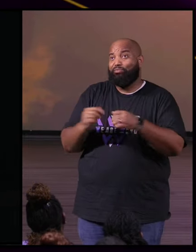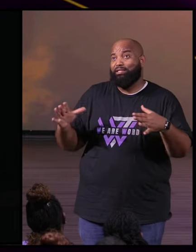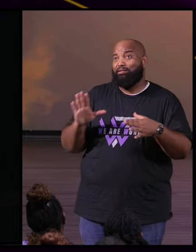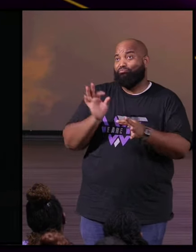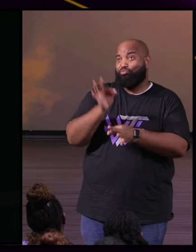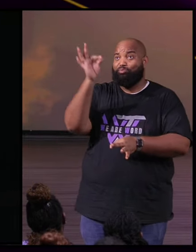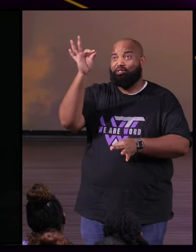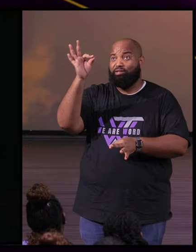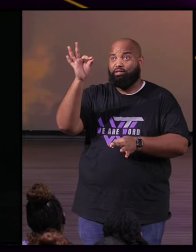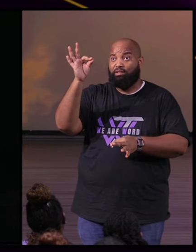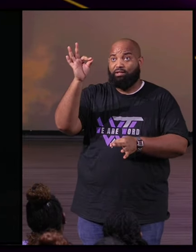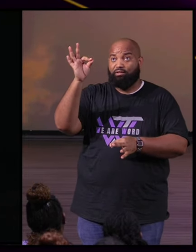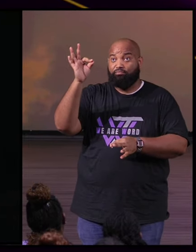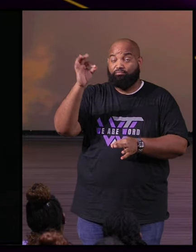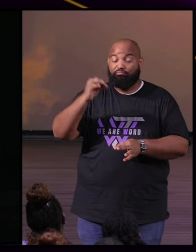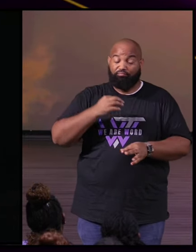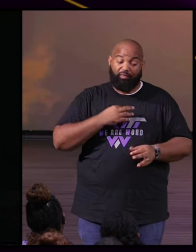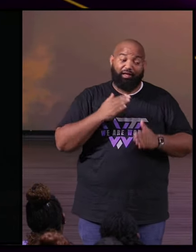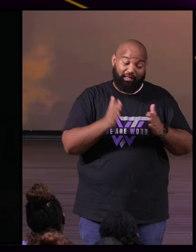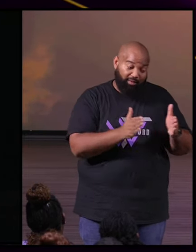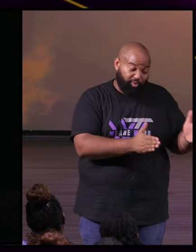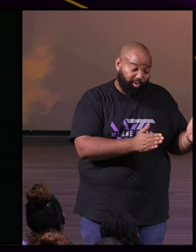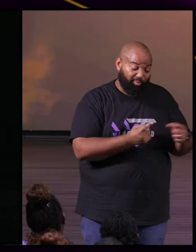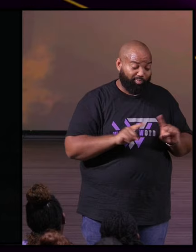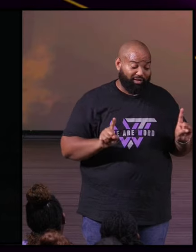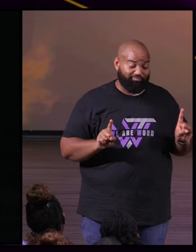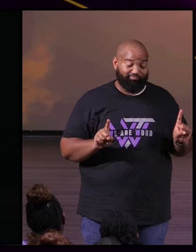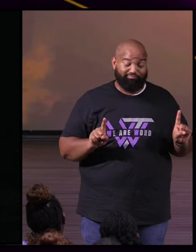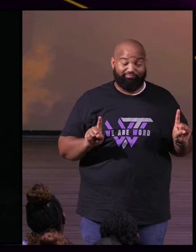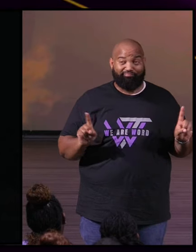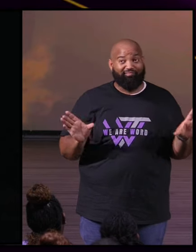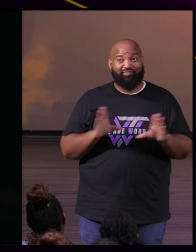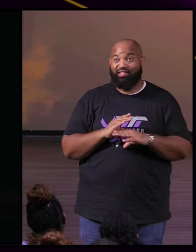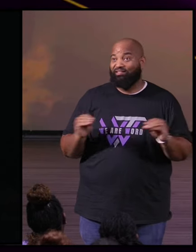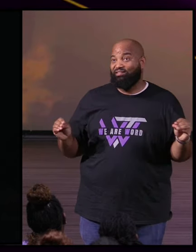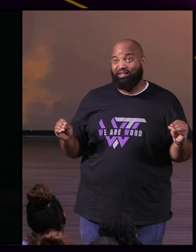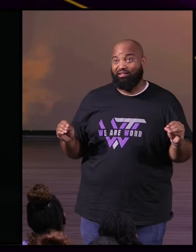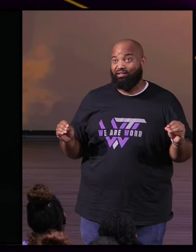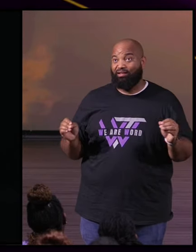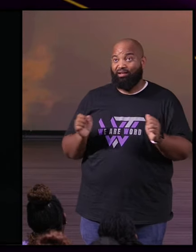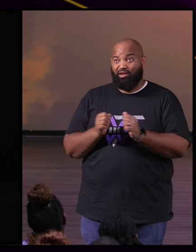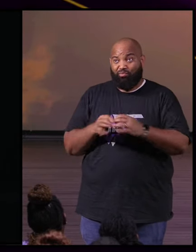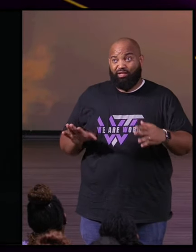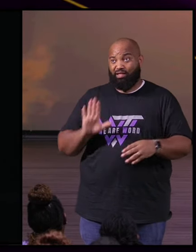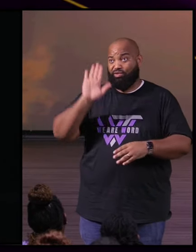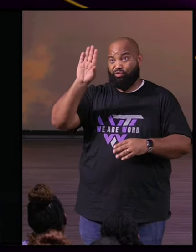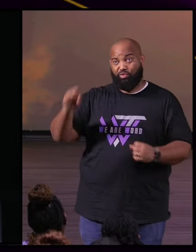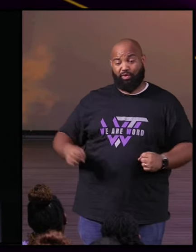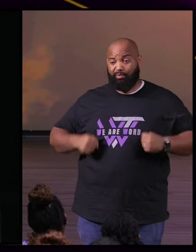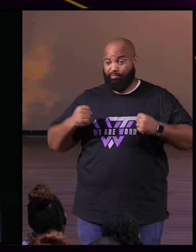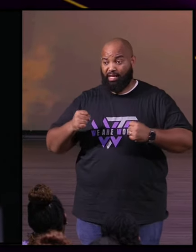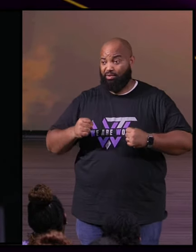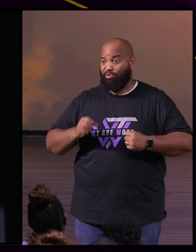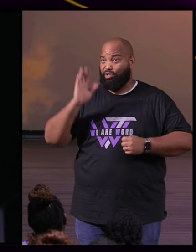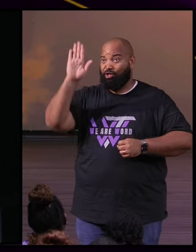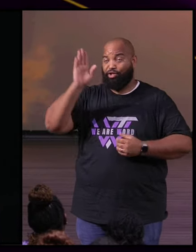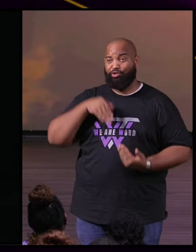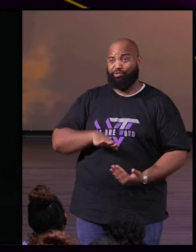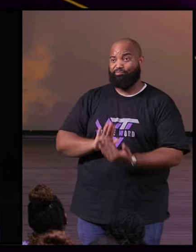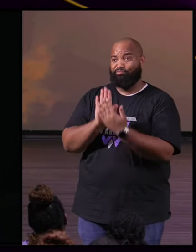spirit. And even though I have prepared, it is pointless without your power and without your